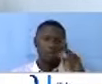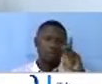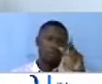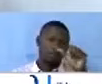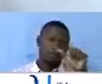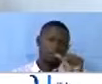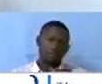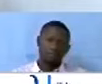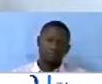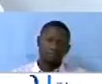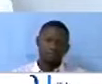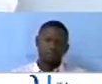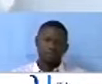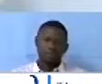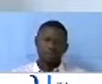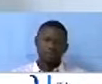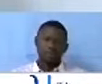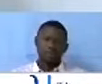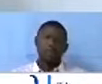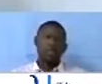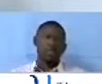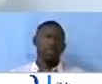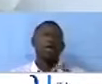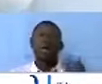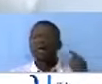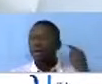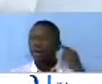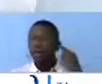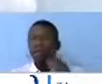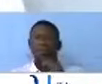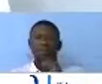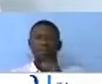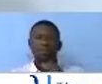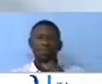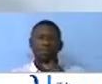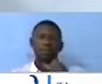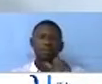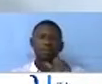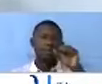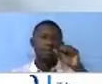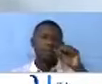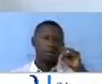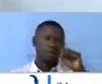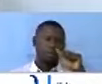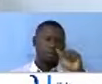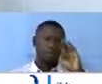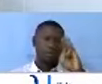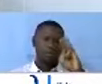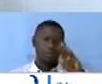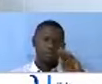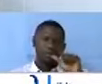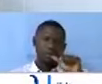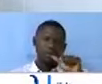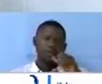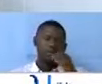Mr. Bachsamba saying that there is this whole, you know, blah, blah, blah. No.